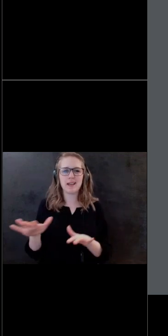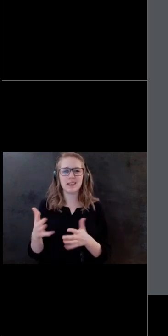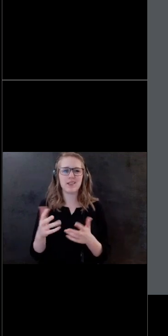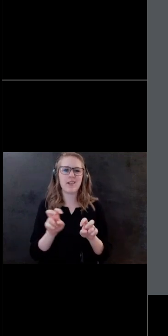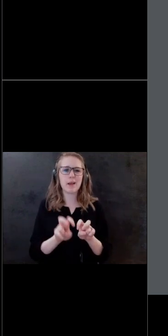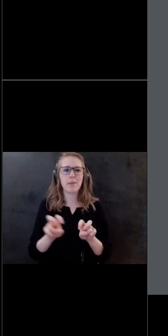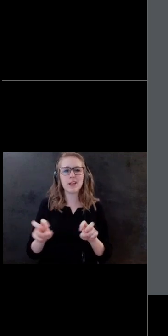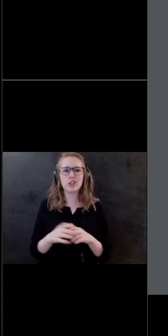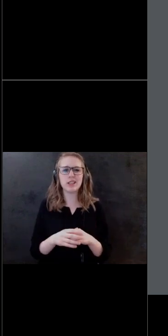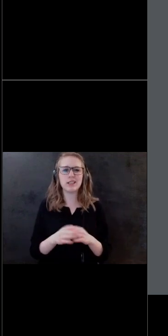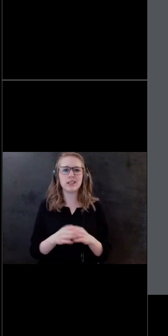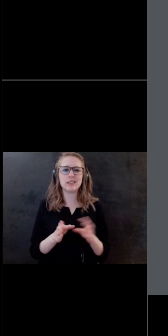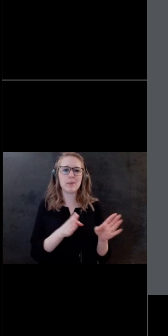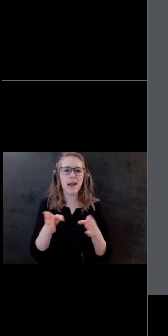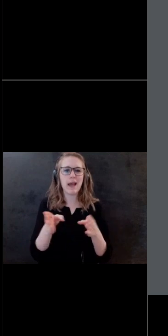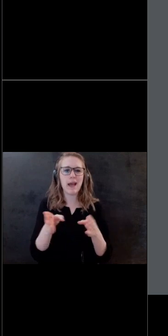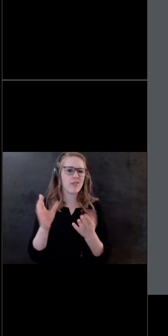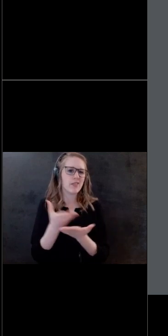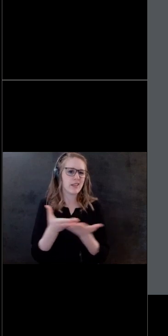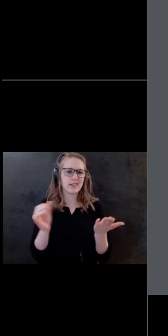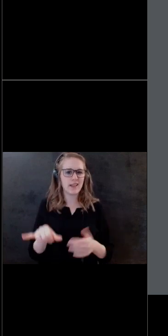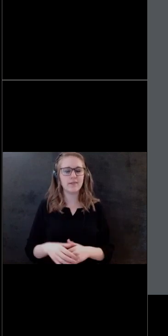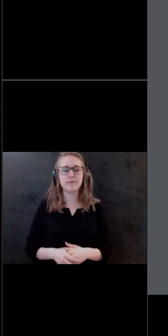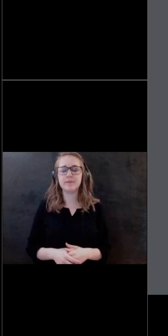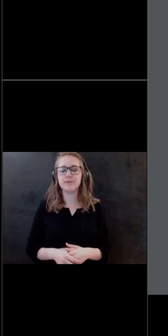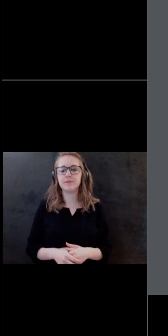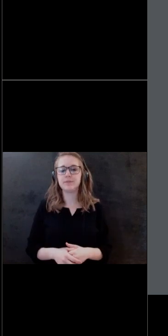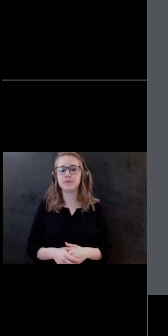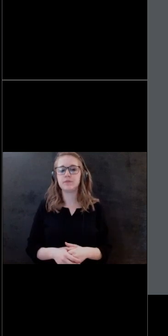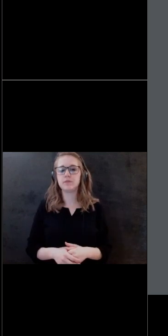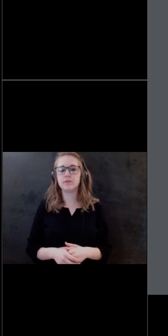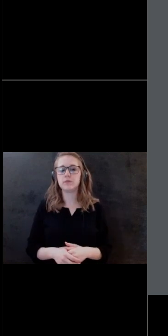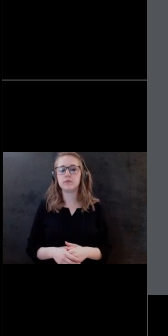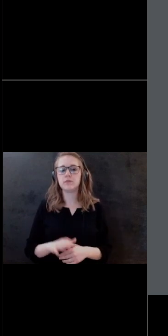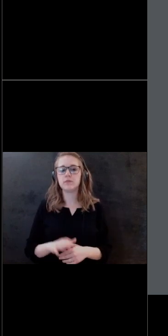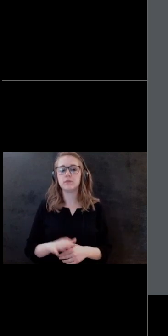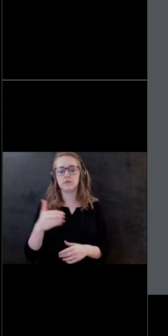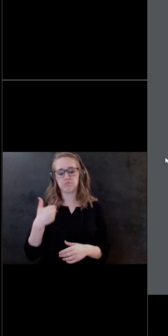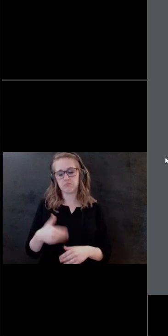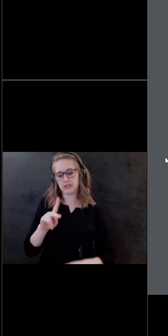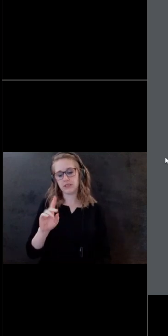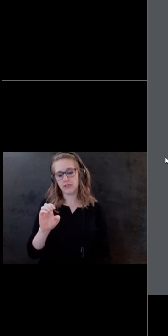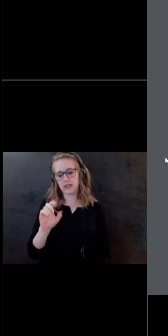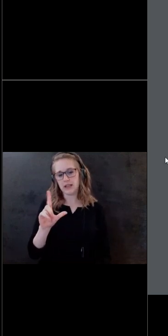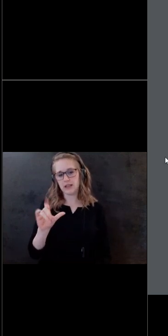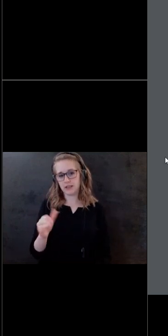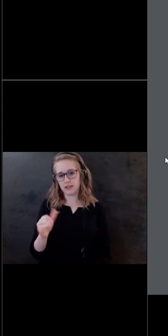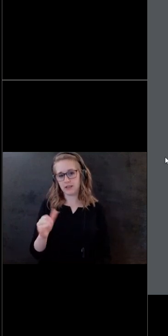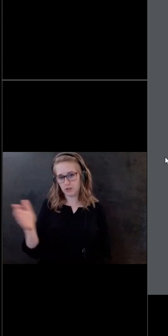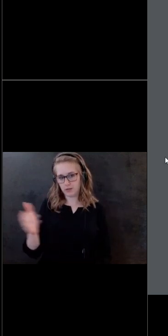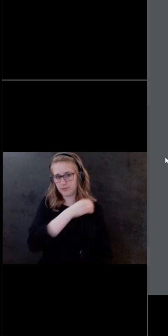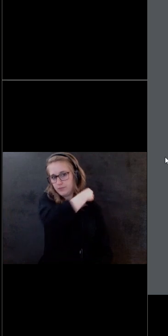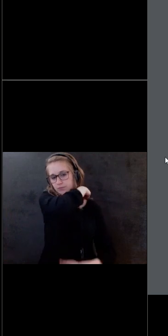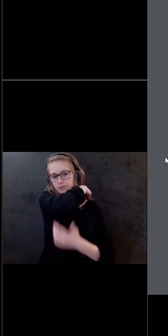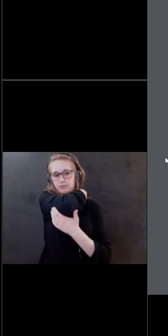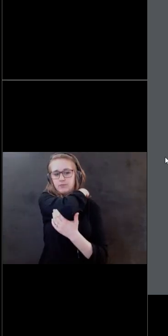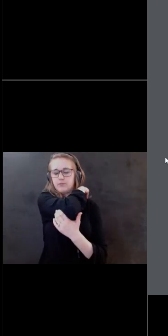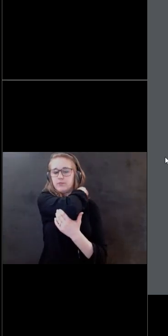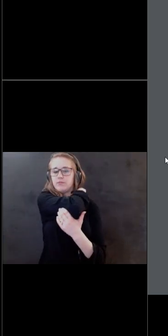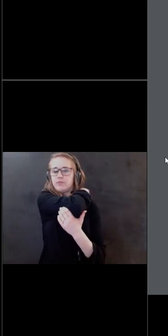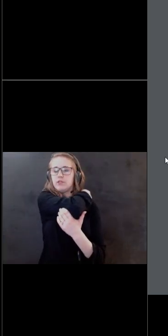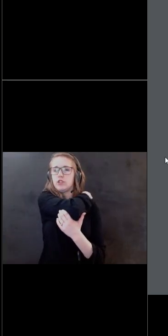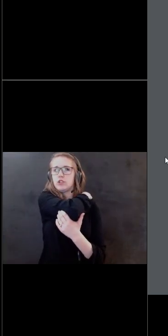horizontal pathways and things of that nature. Council, I'm sorry, board member Kelly, please continue. I'm sorry. So if I understand correctly,